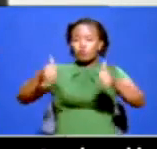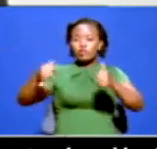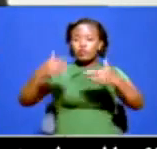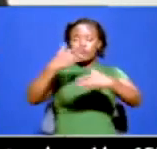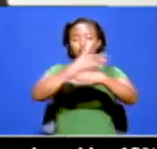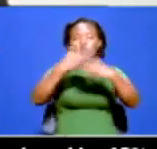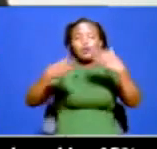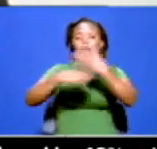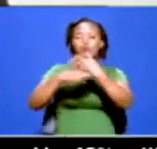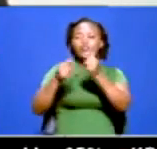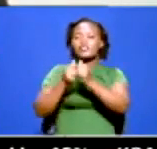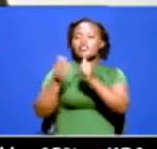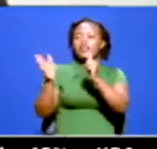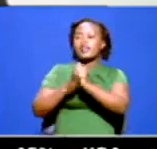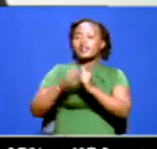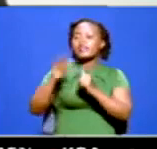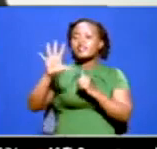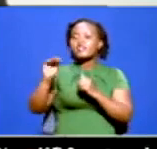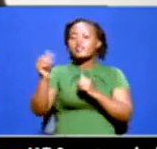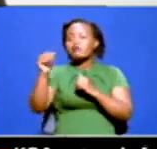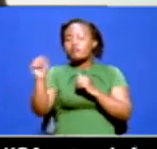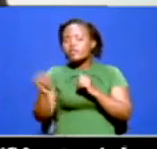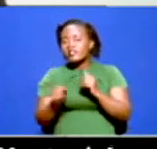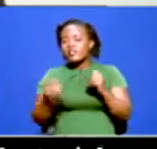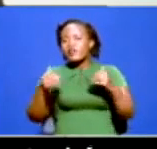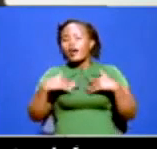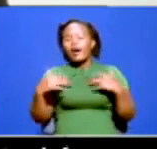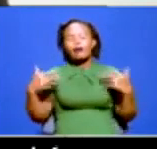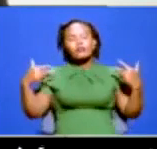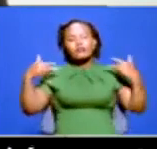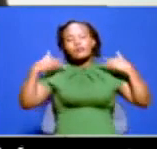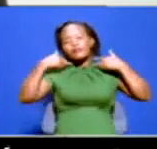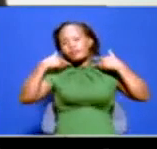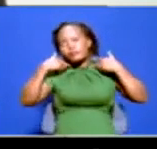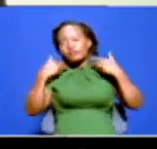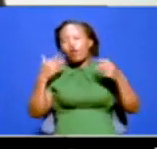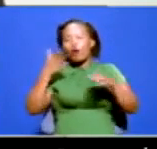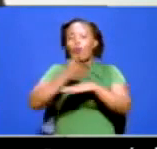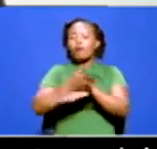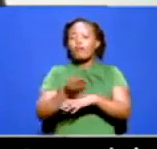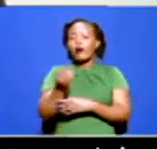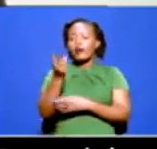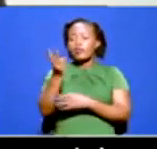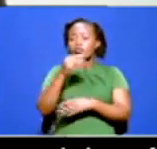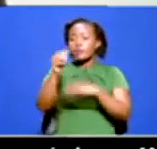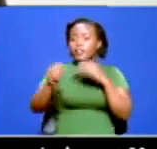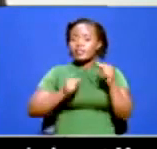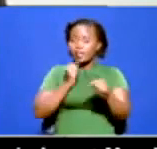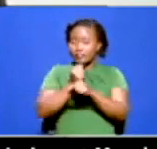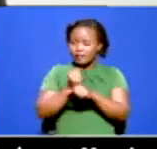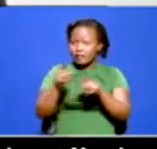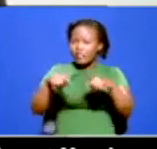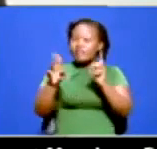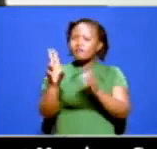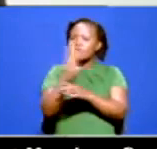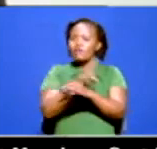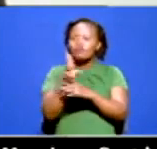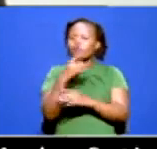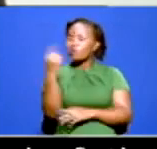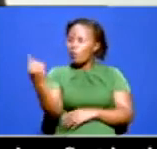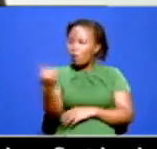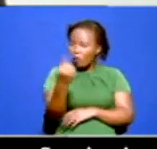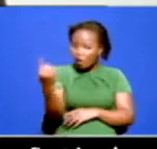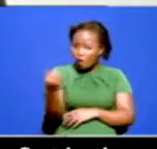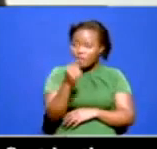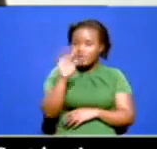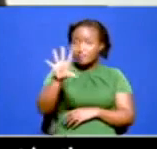1950s. It's been down for close to over 20 years. They spent only 50 million shillings to